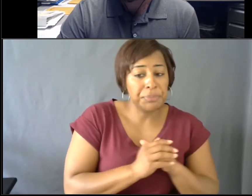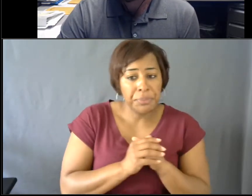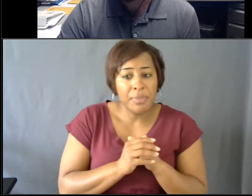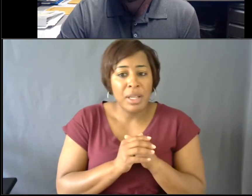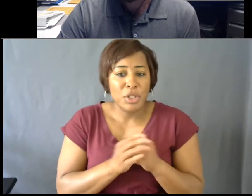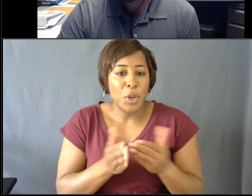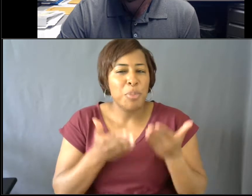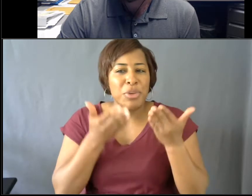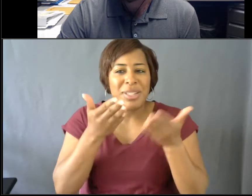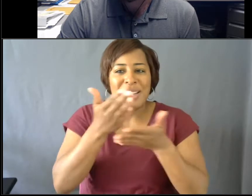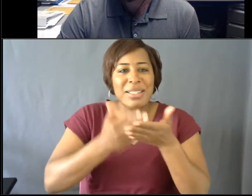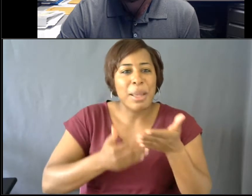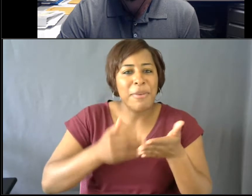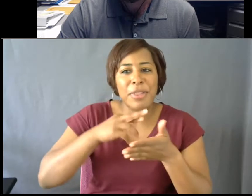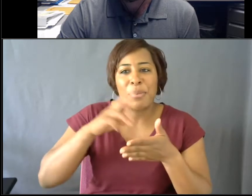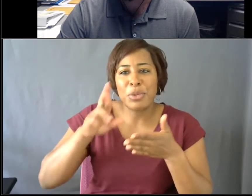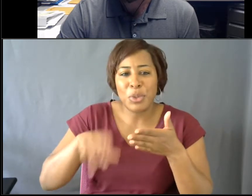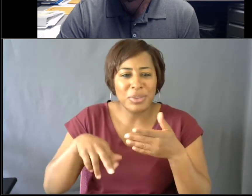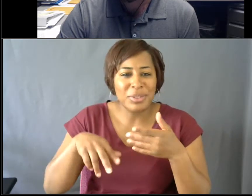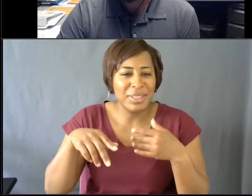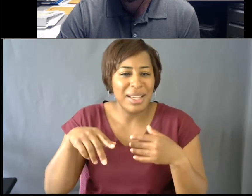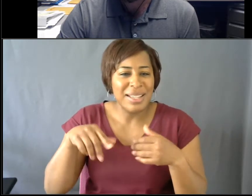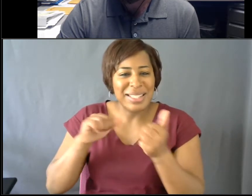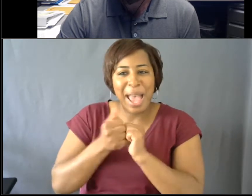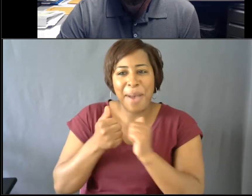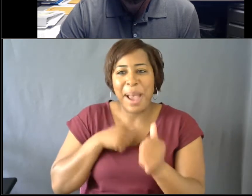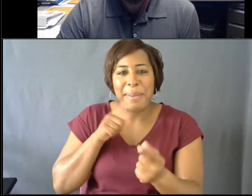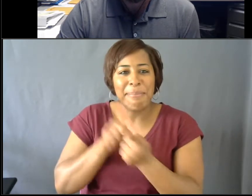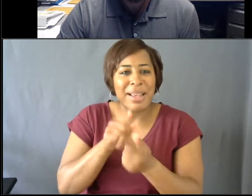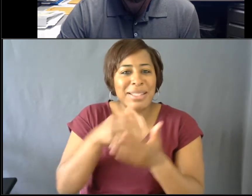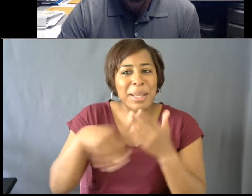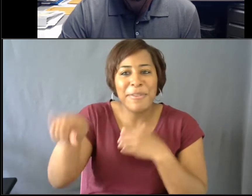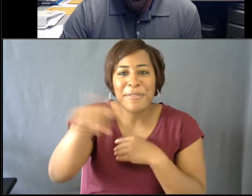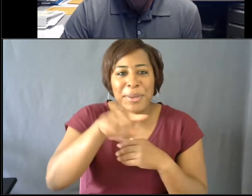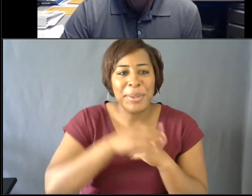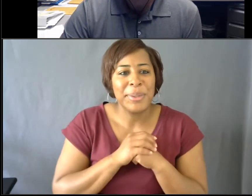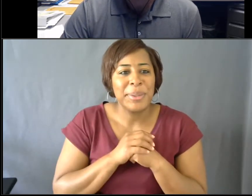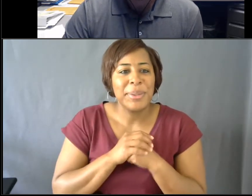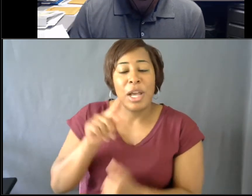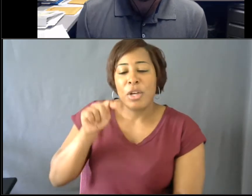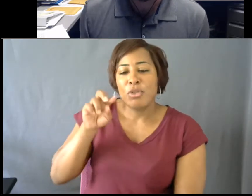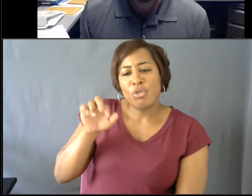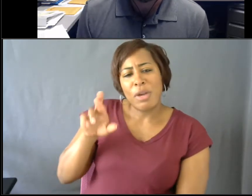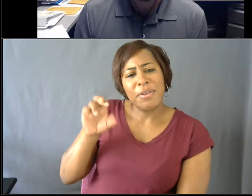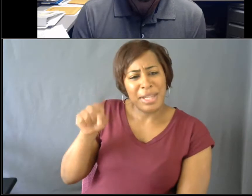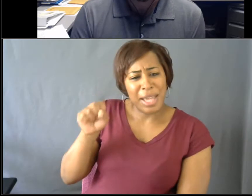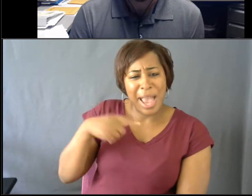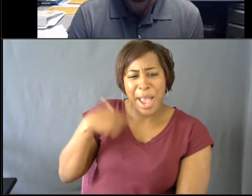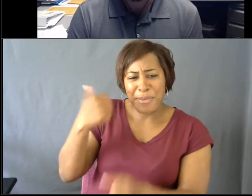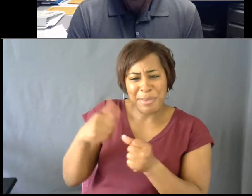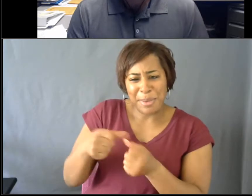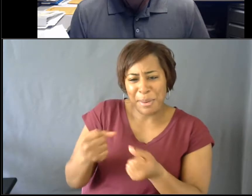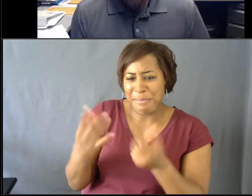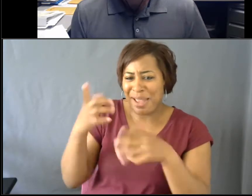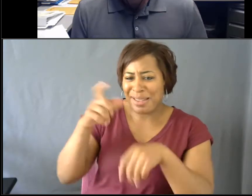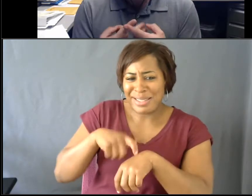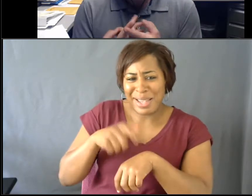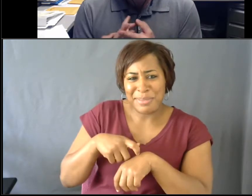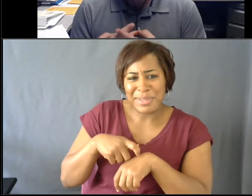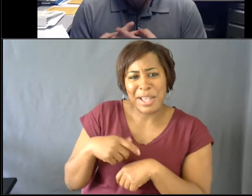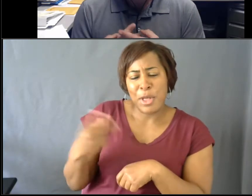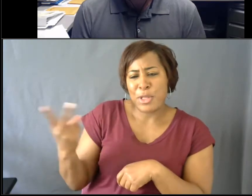I met all of you. So Yeah, I actually recall, Kathy, many times that you and I had crossed